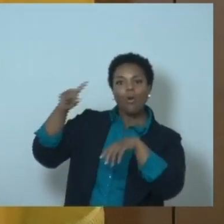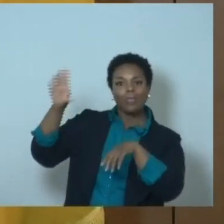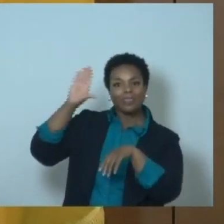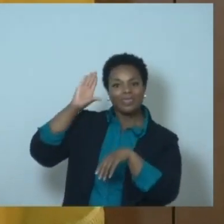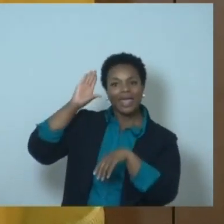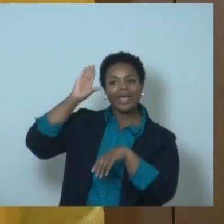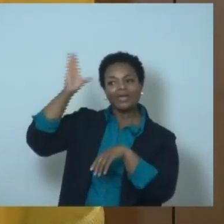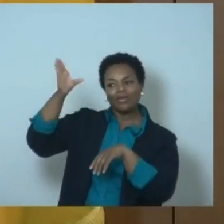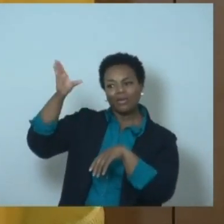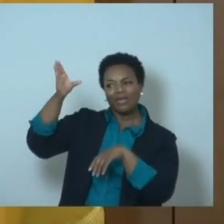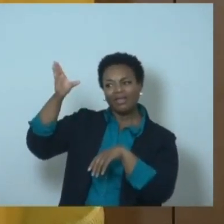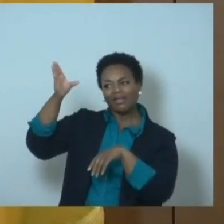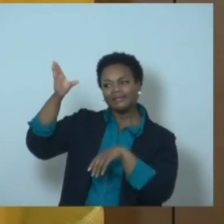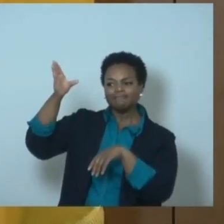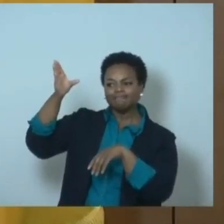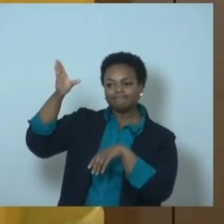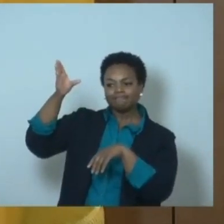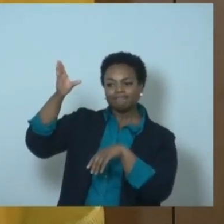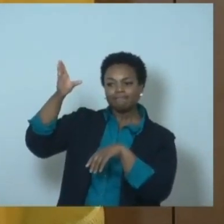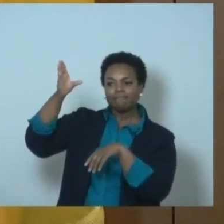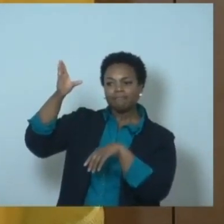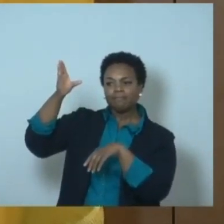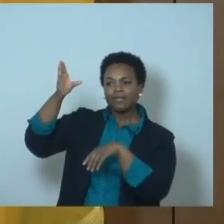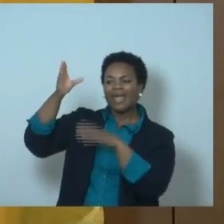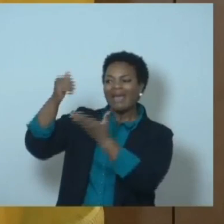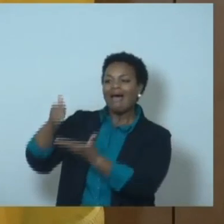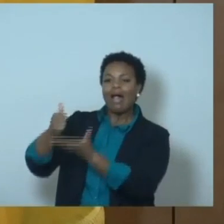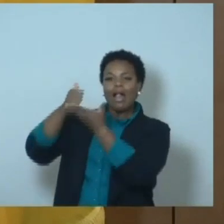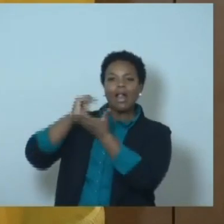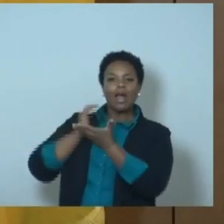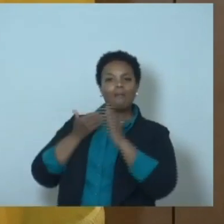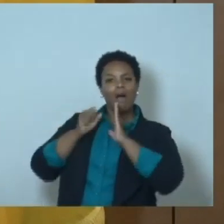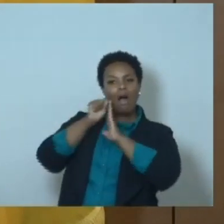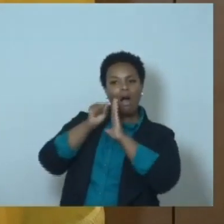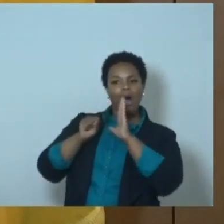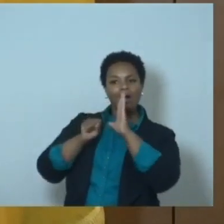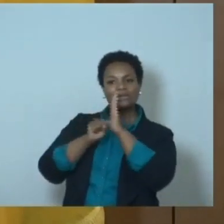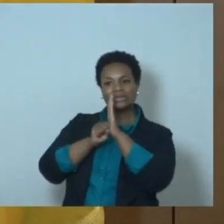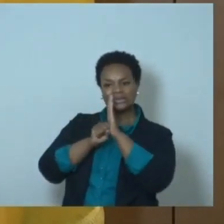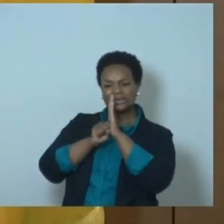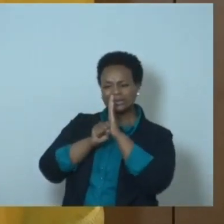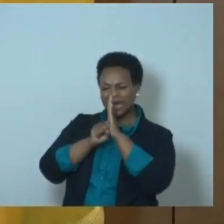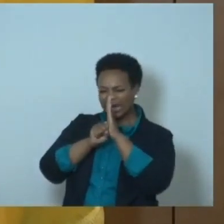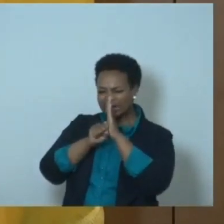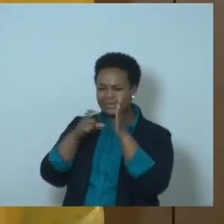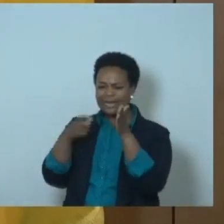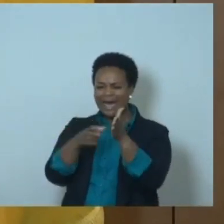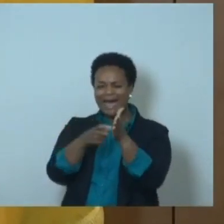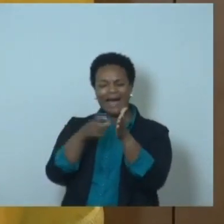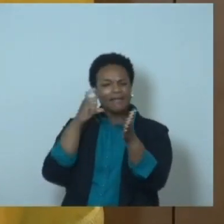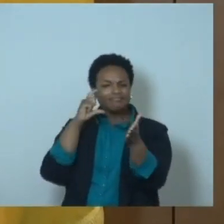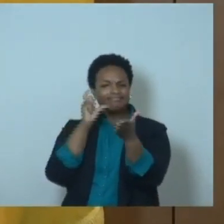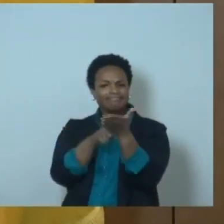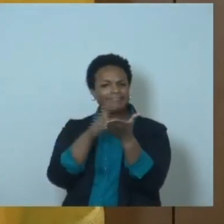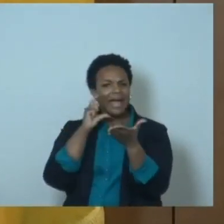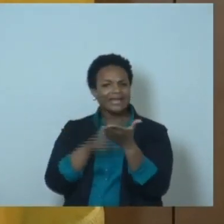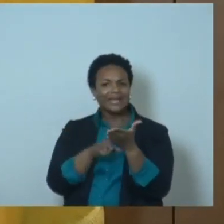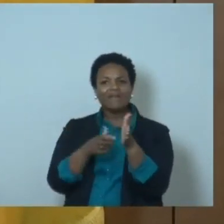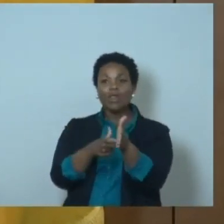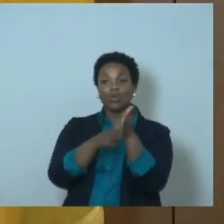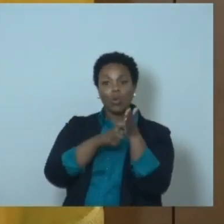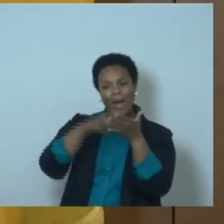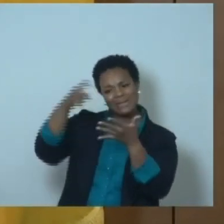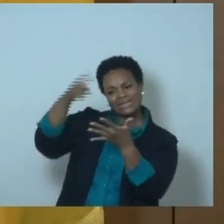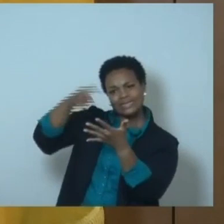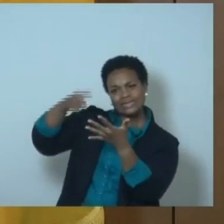opportunity to identify the requirements. And frankly, we need to really have another discussion